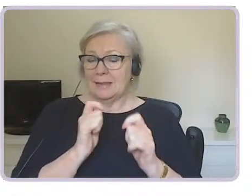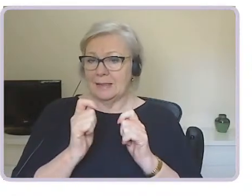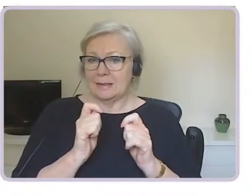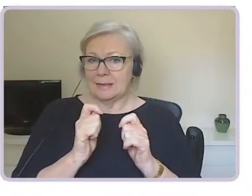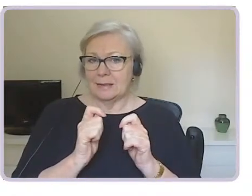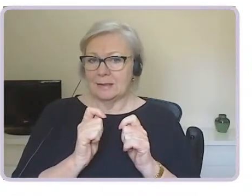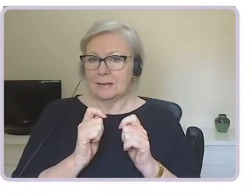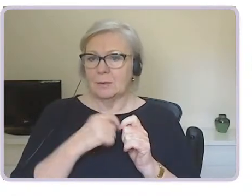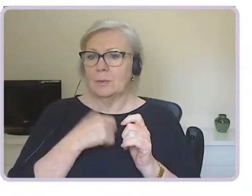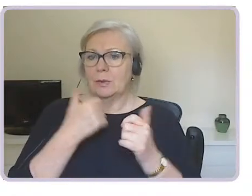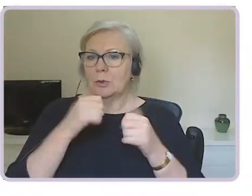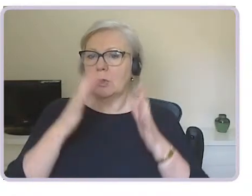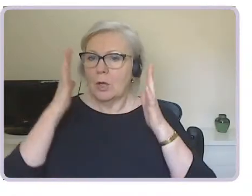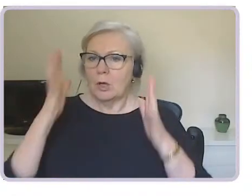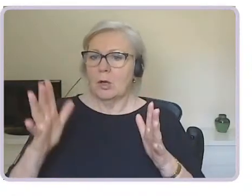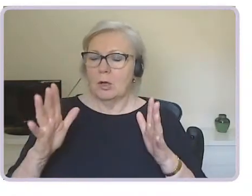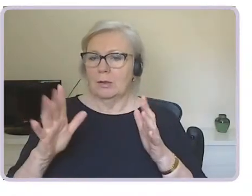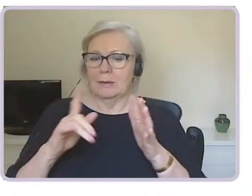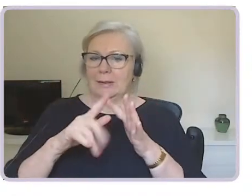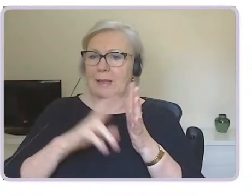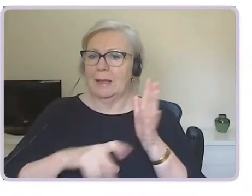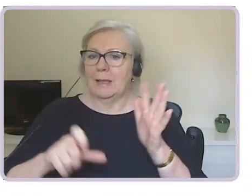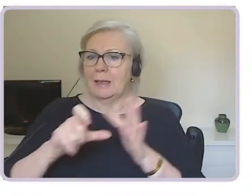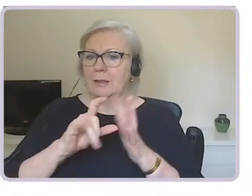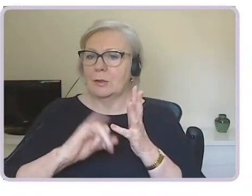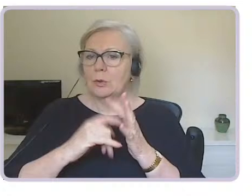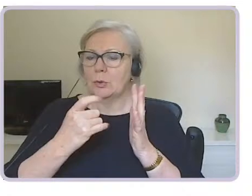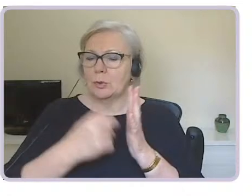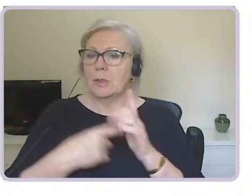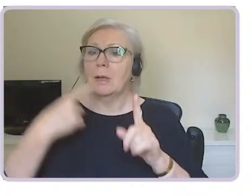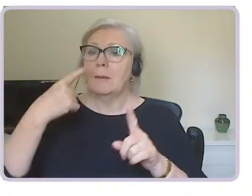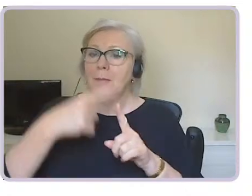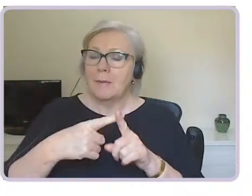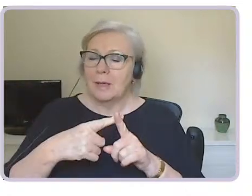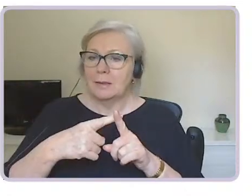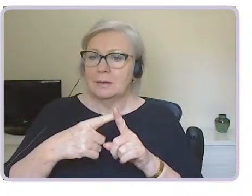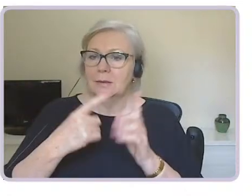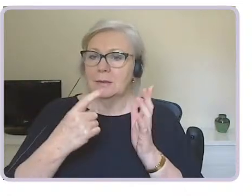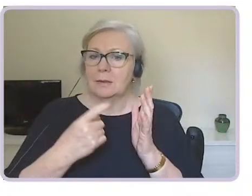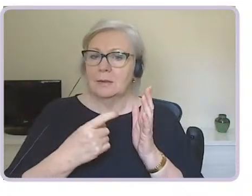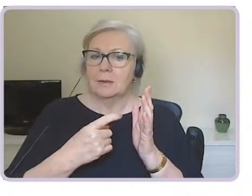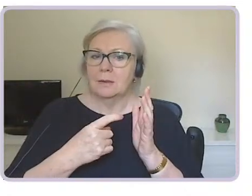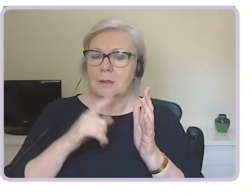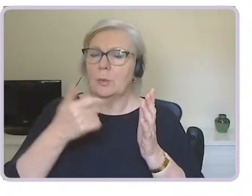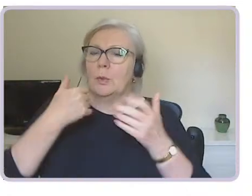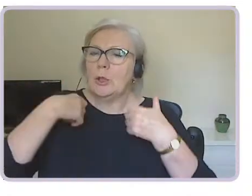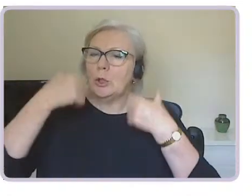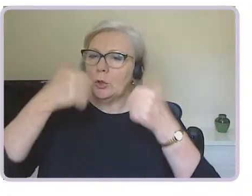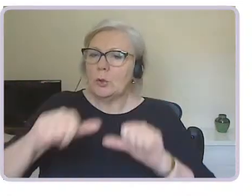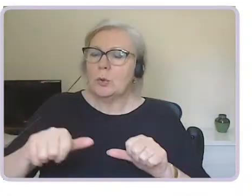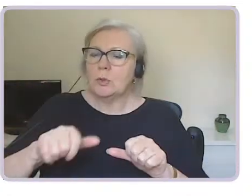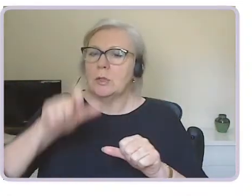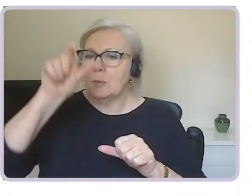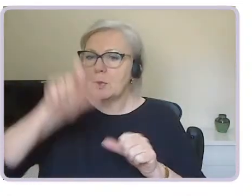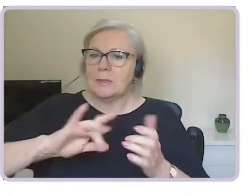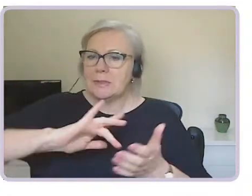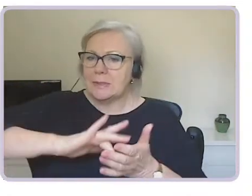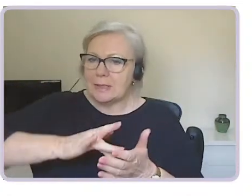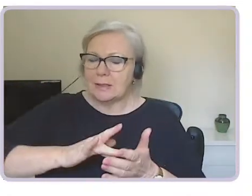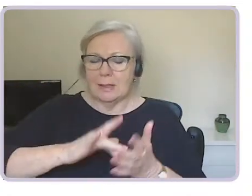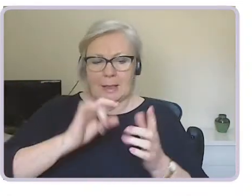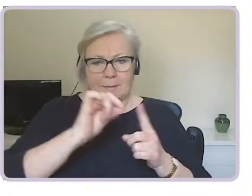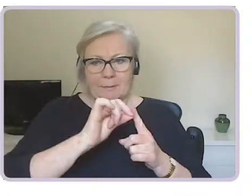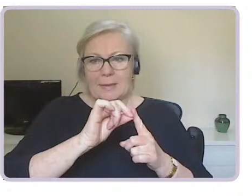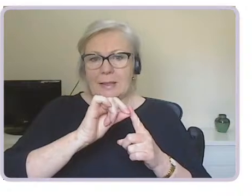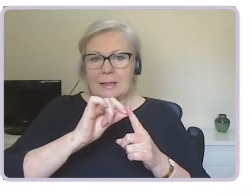users. Importantly, the revised program uses the Person-Centred Emergency Preparedness, or PCEP,